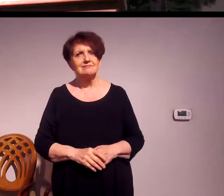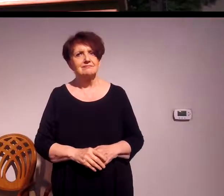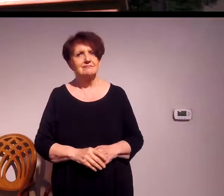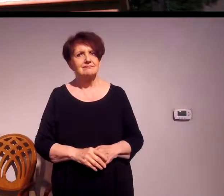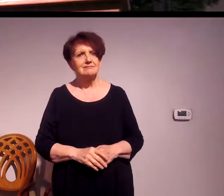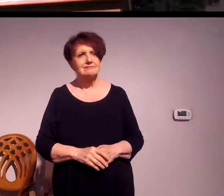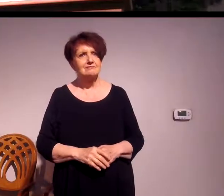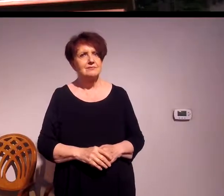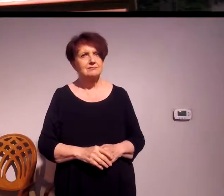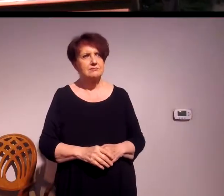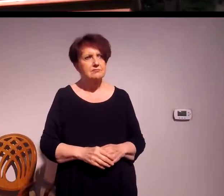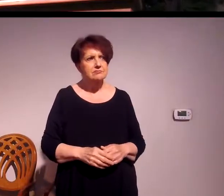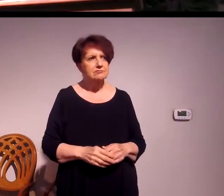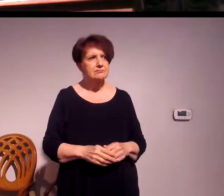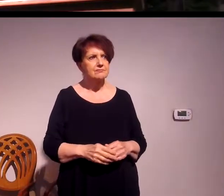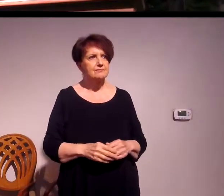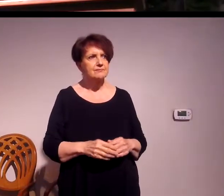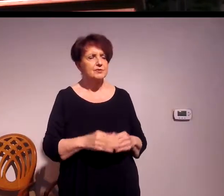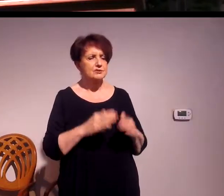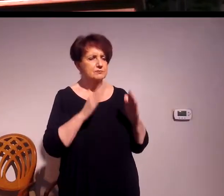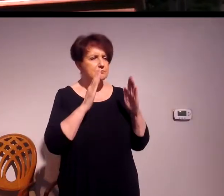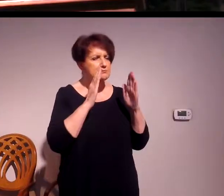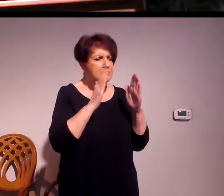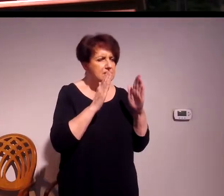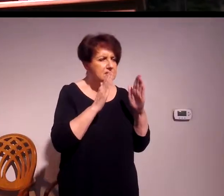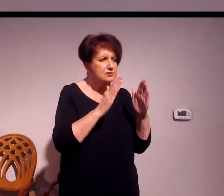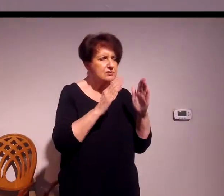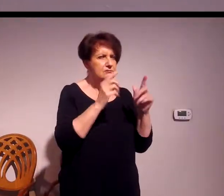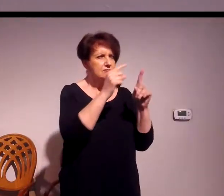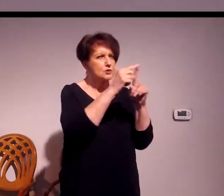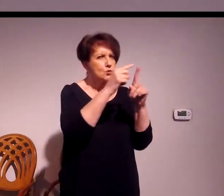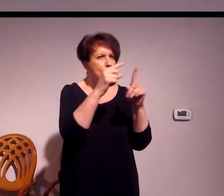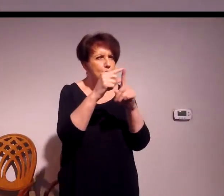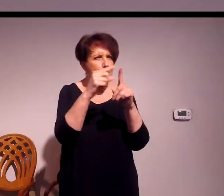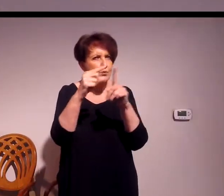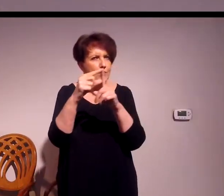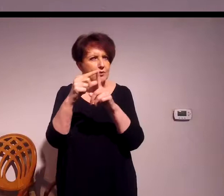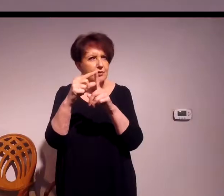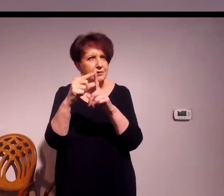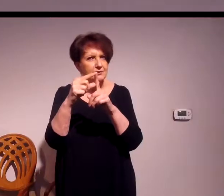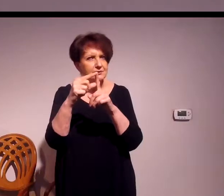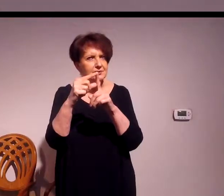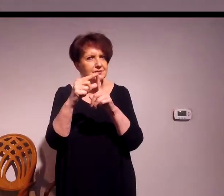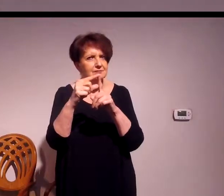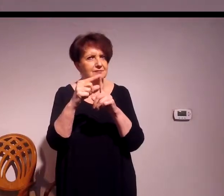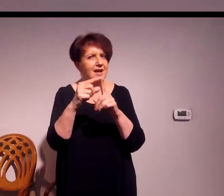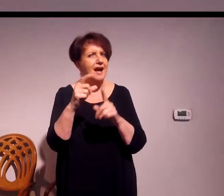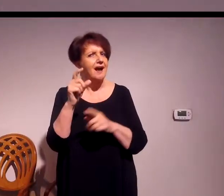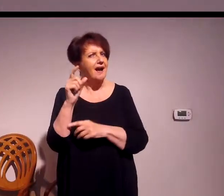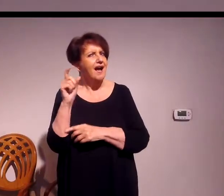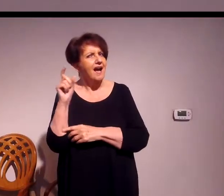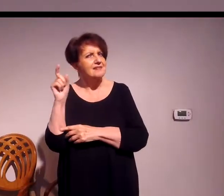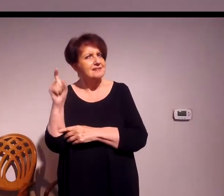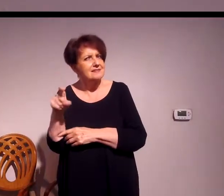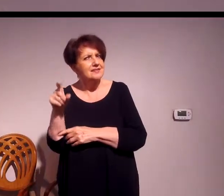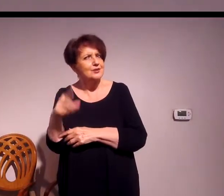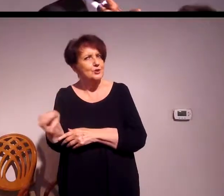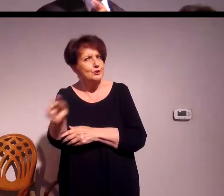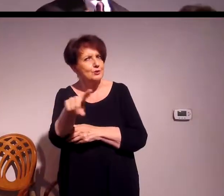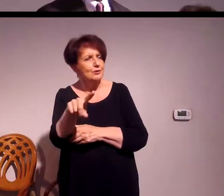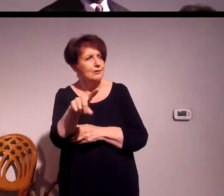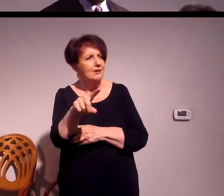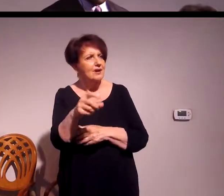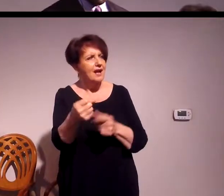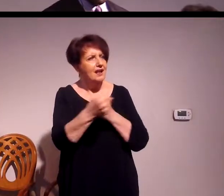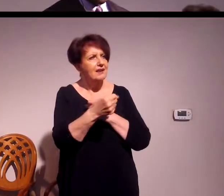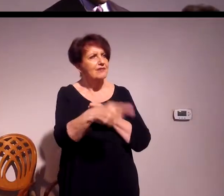Don't get caught up in the whole song. Pay attention to the words. I need you. I love you. I